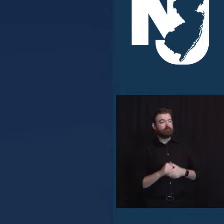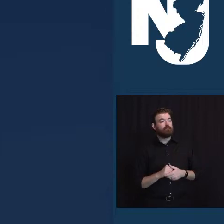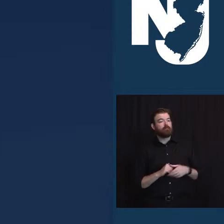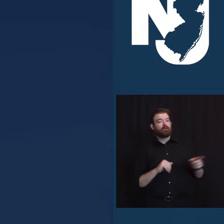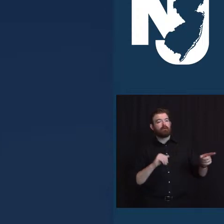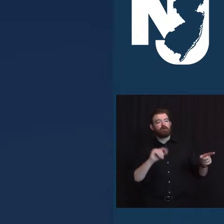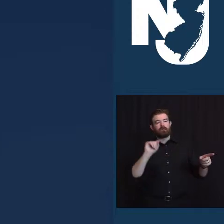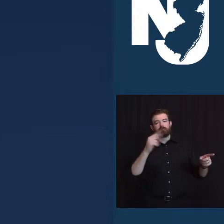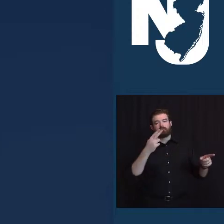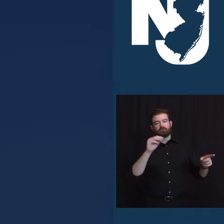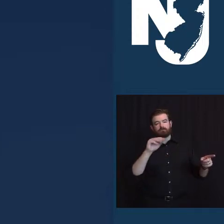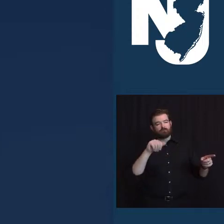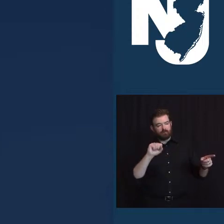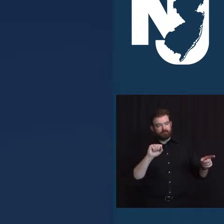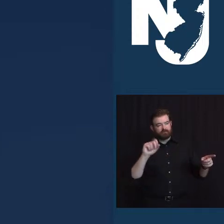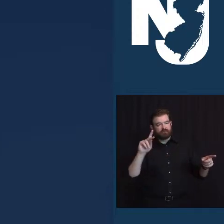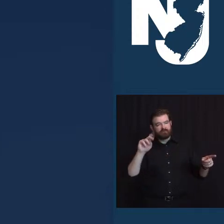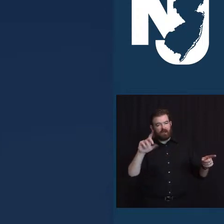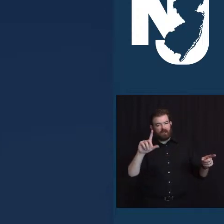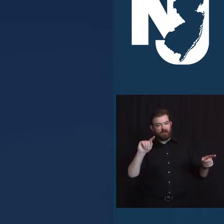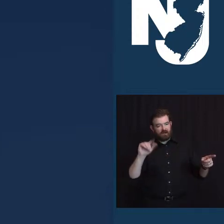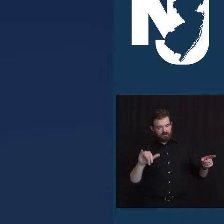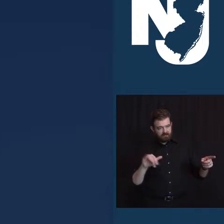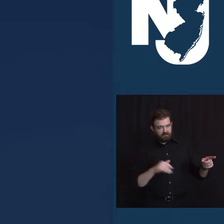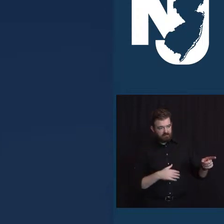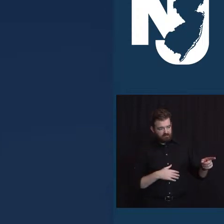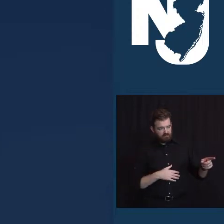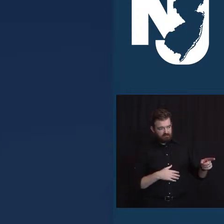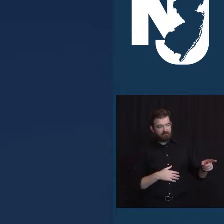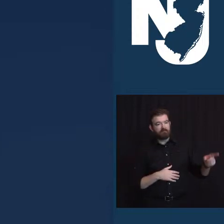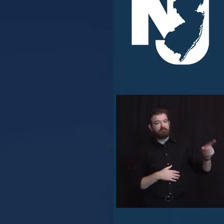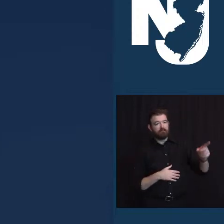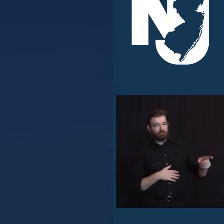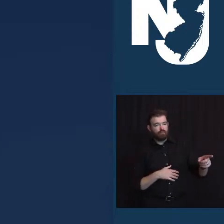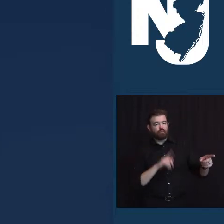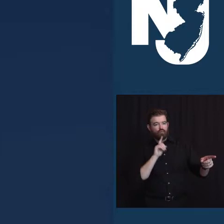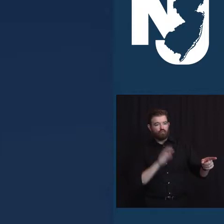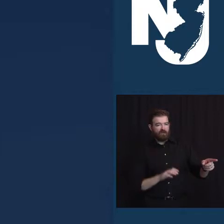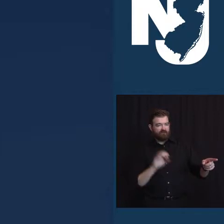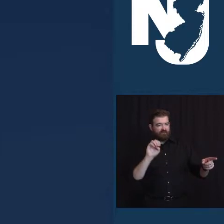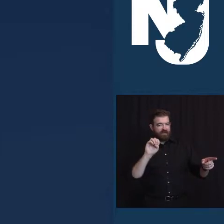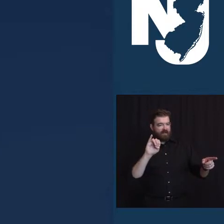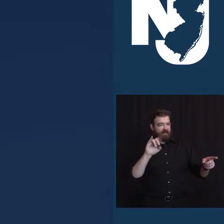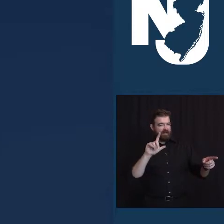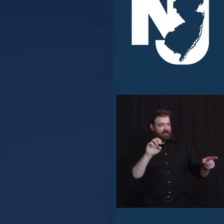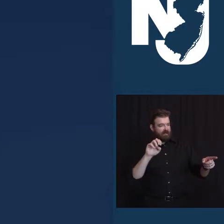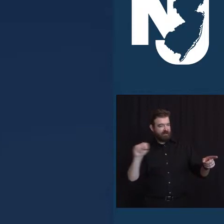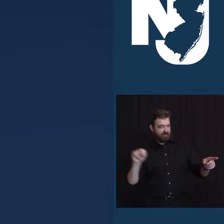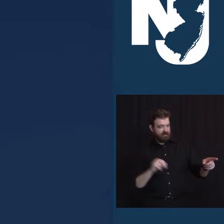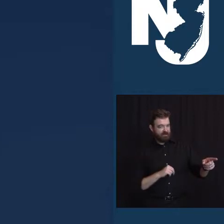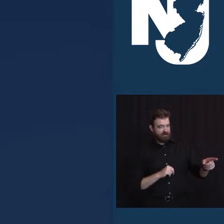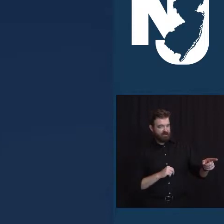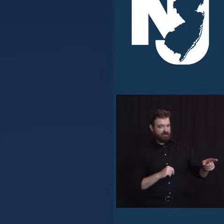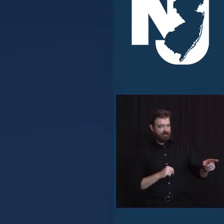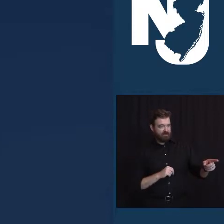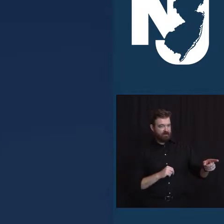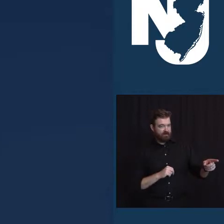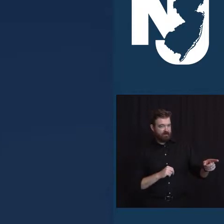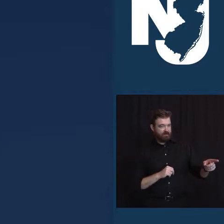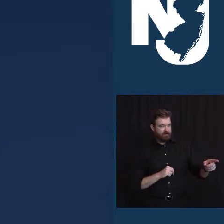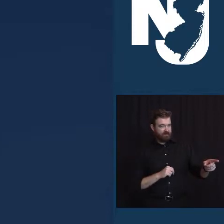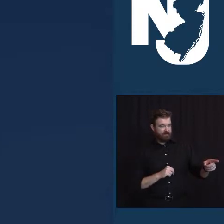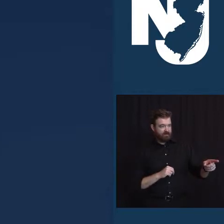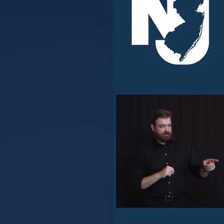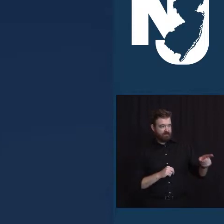Kelty, standing alongside his wife Eileen there. Tom was a longtime iron worker, a member of Iron